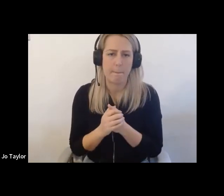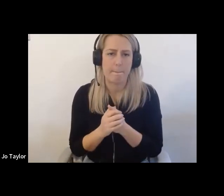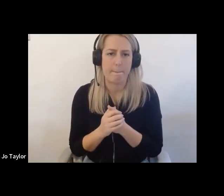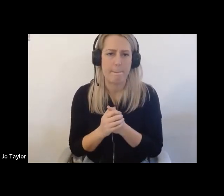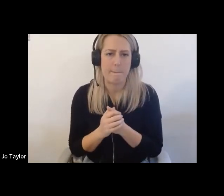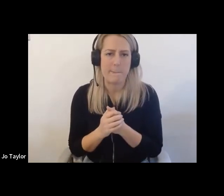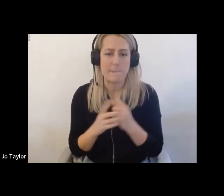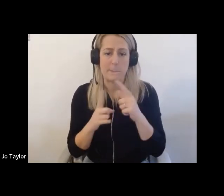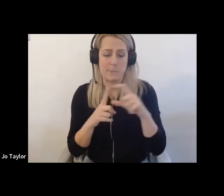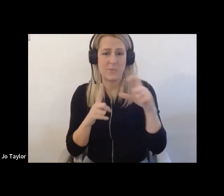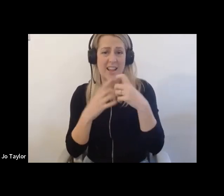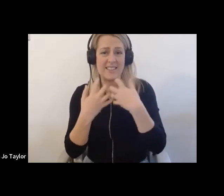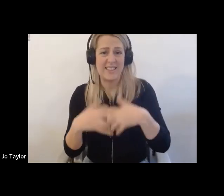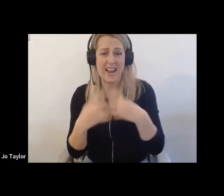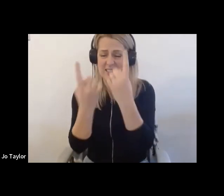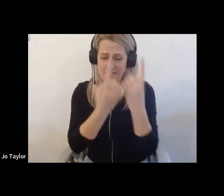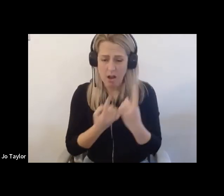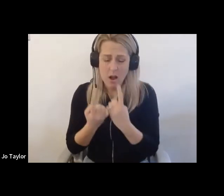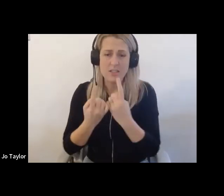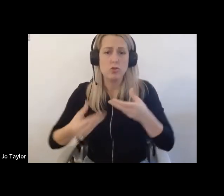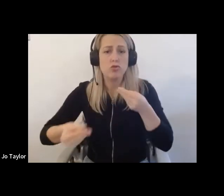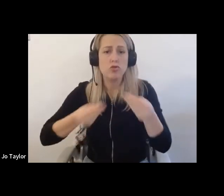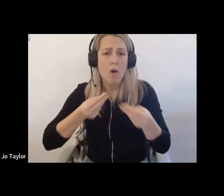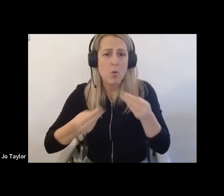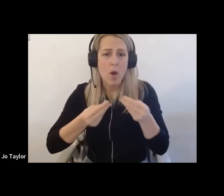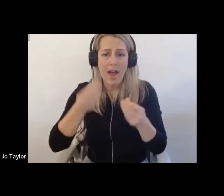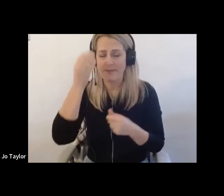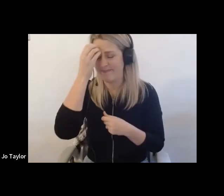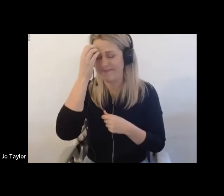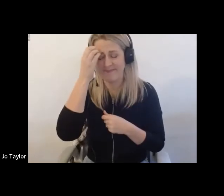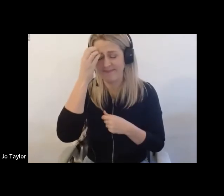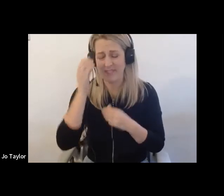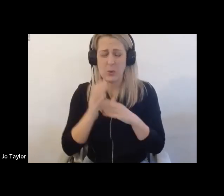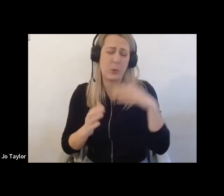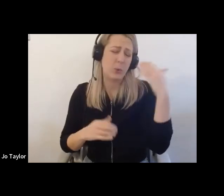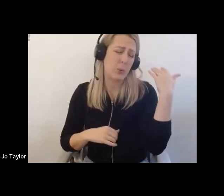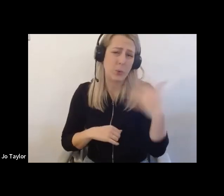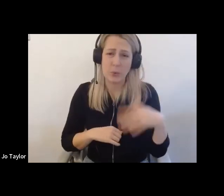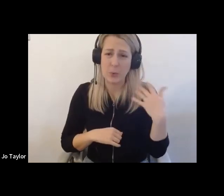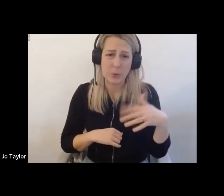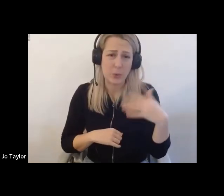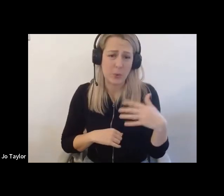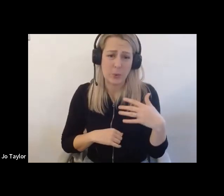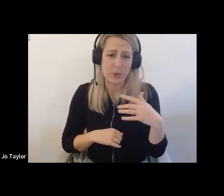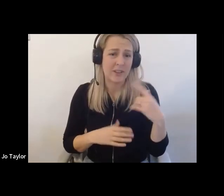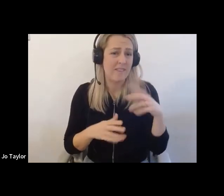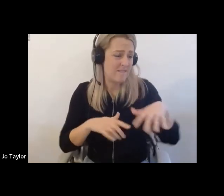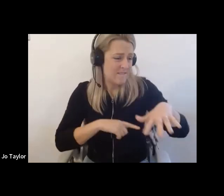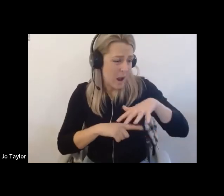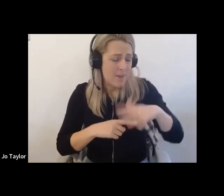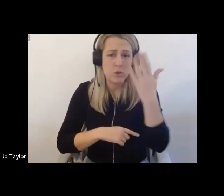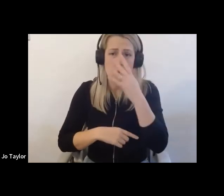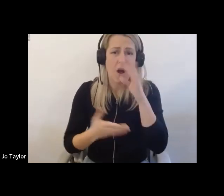Most EdTech devices and software are way too expensive for families and schools to